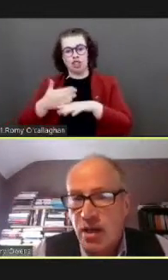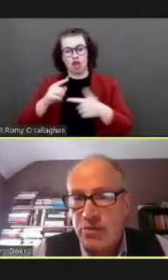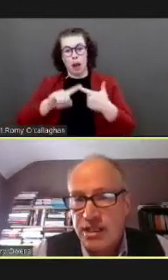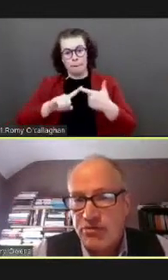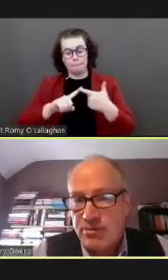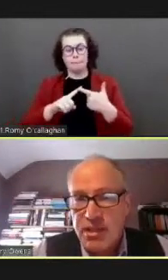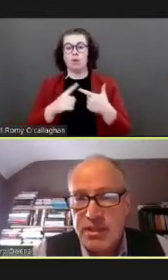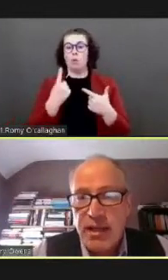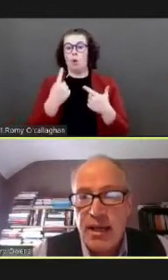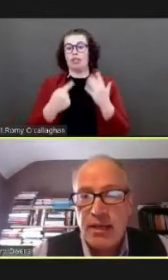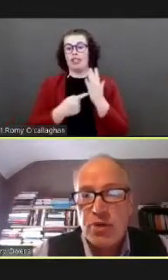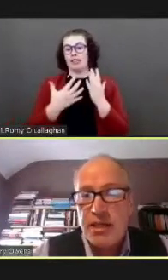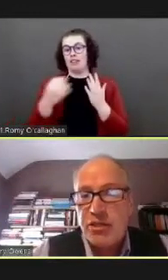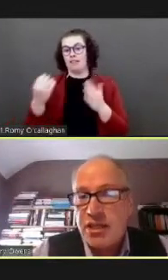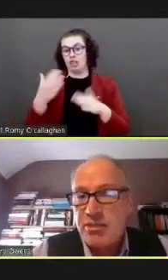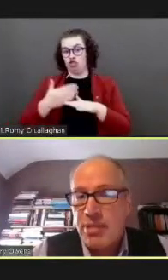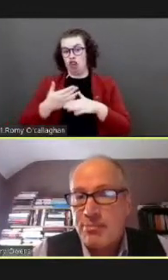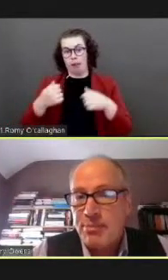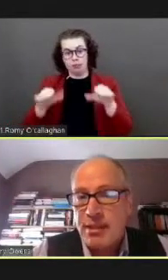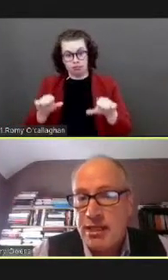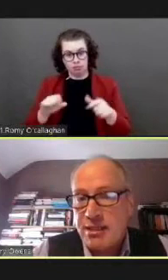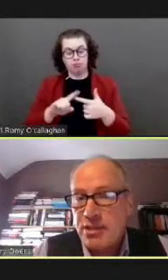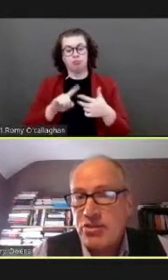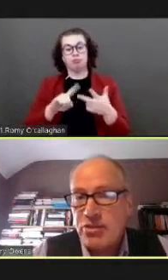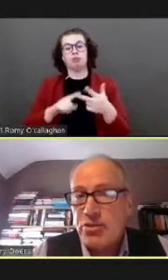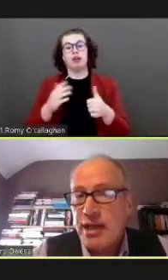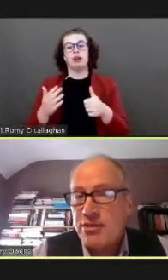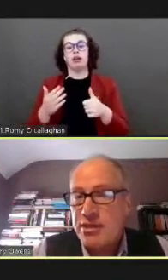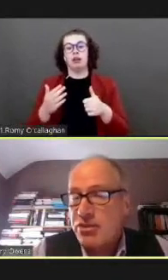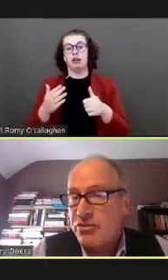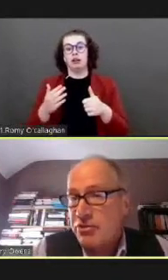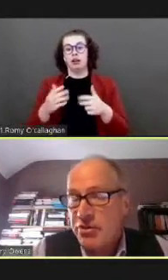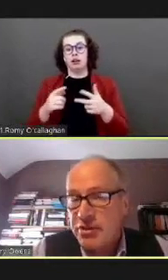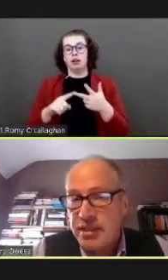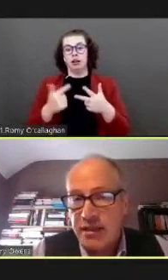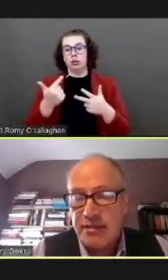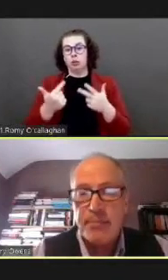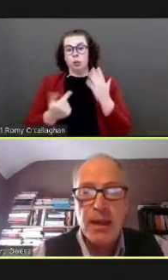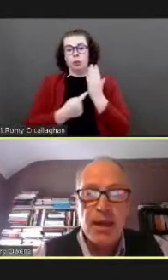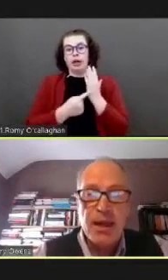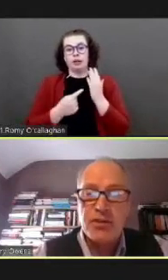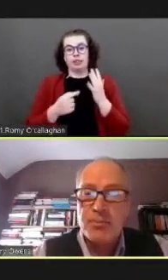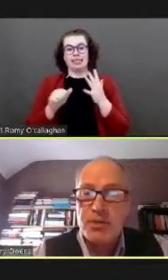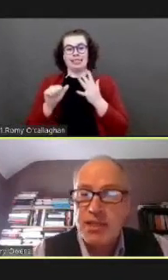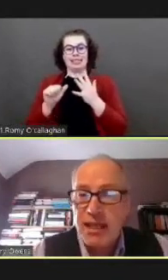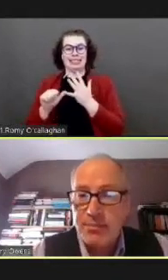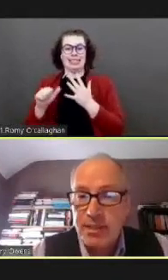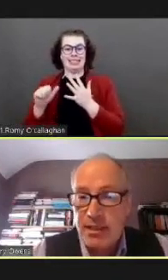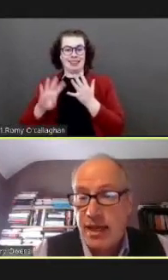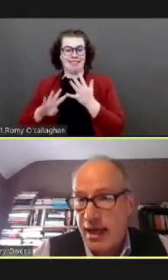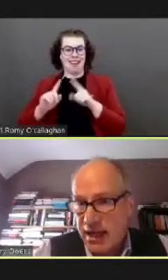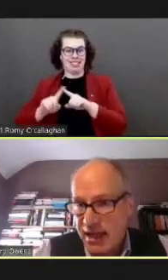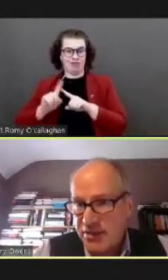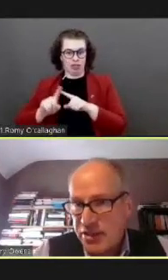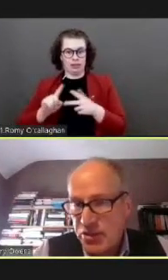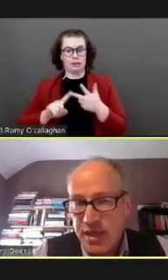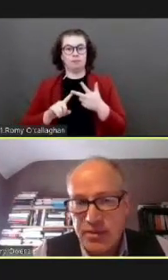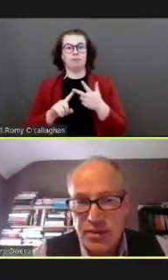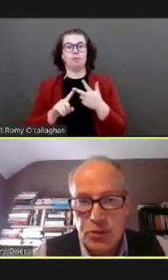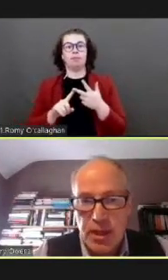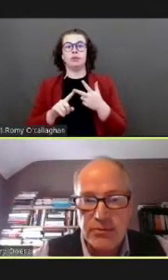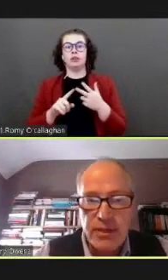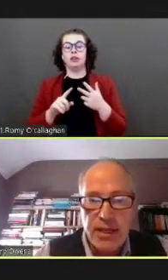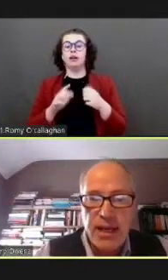1,205 jobs on release from prison, training, education, placements, 2,639. In terms of resettlement, again,